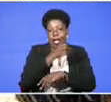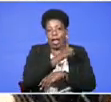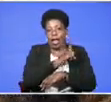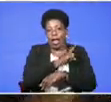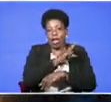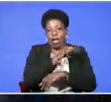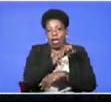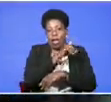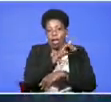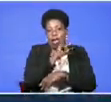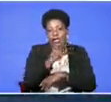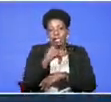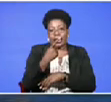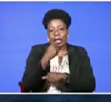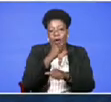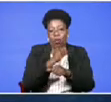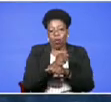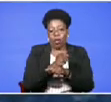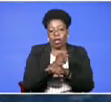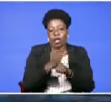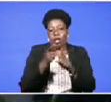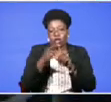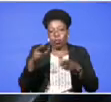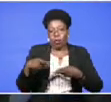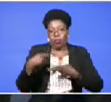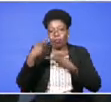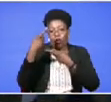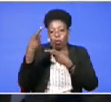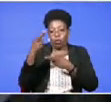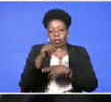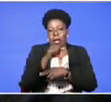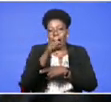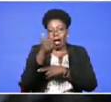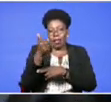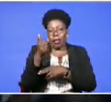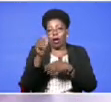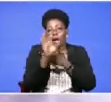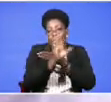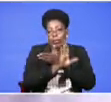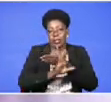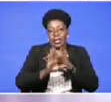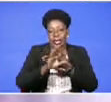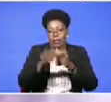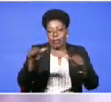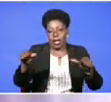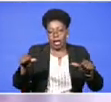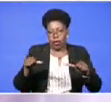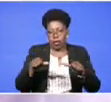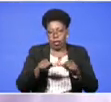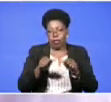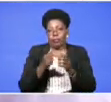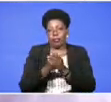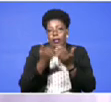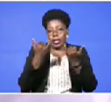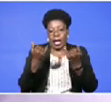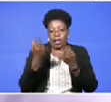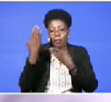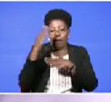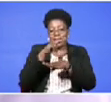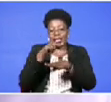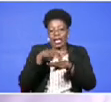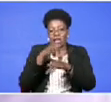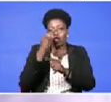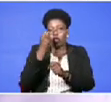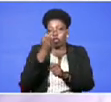says they are actively working to propose other possible marine protected sites. The Bahamas National Trust, the Nature Conservancy,